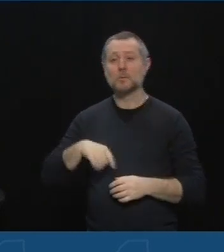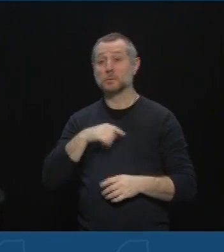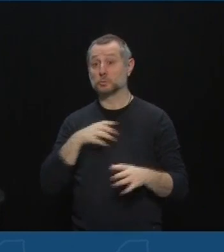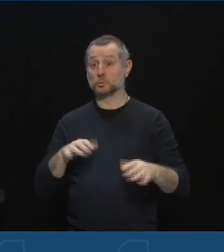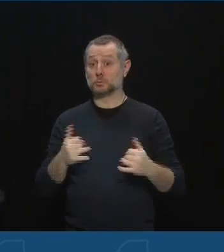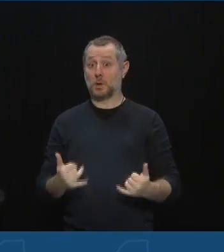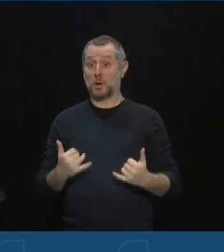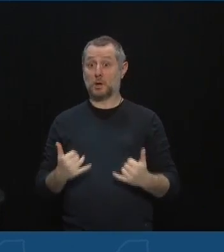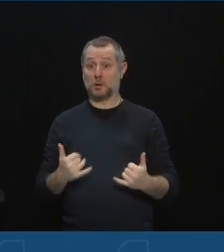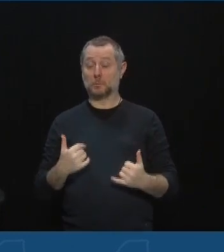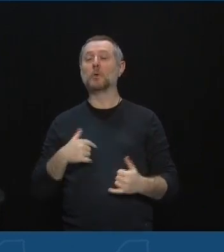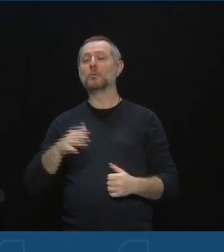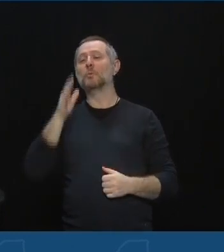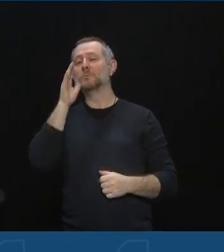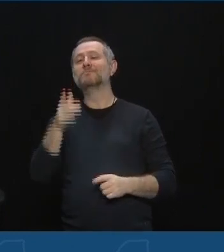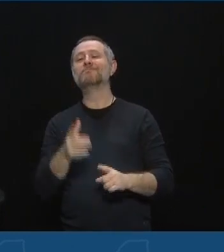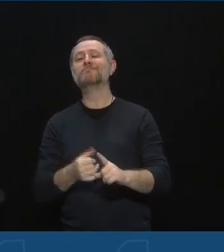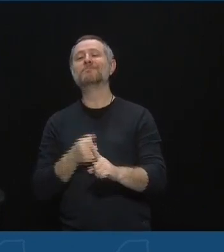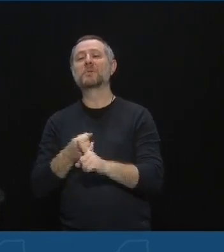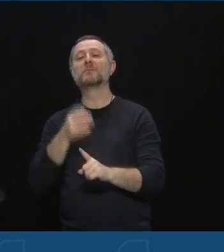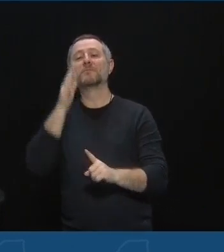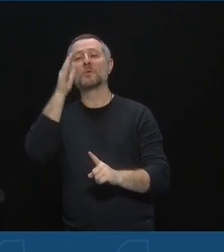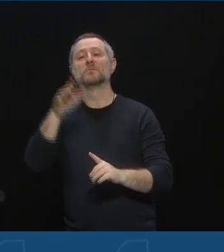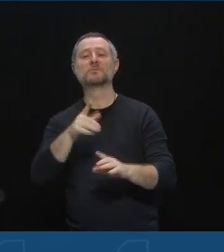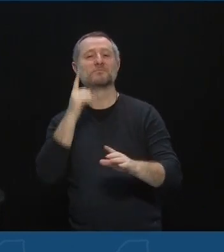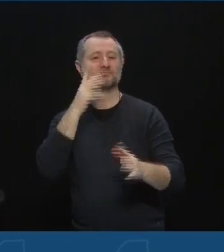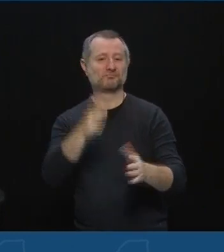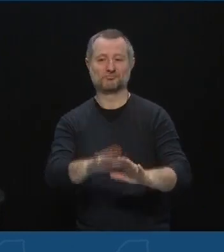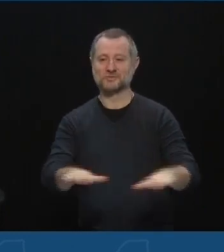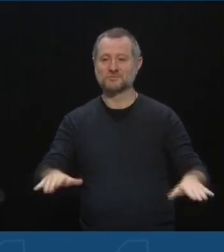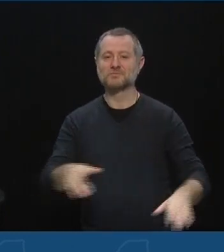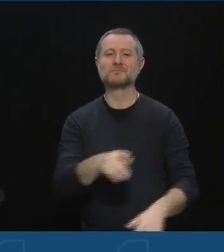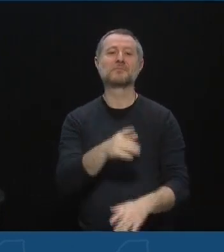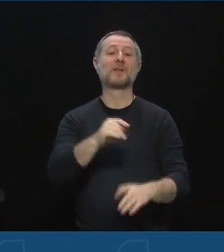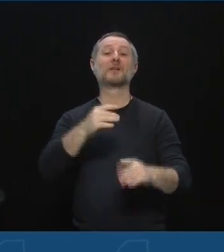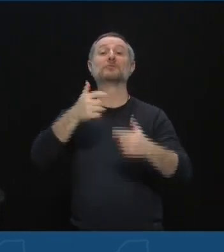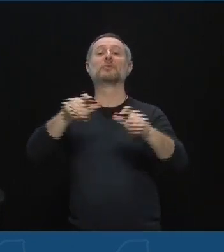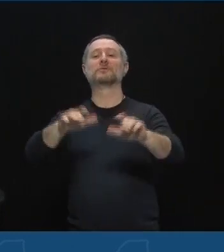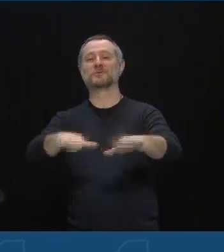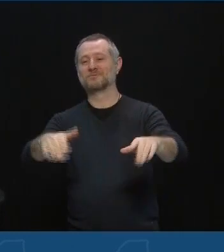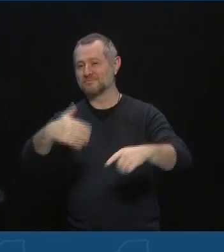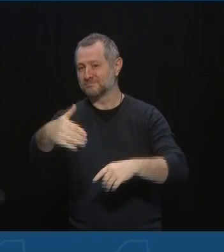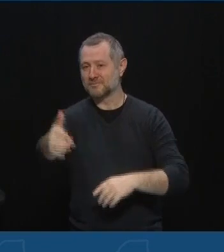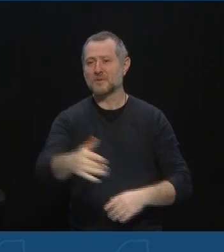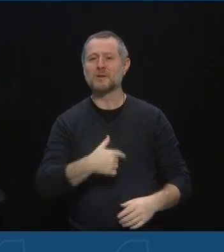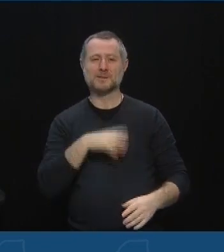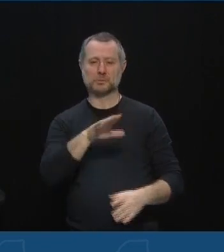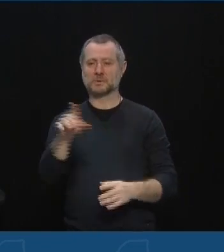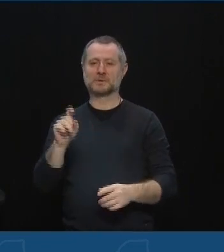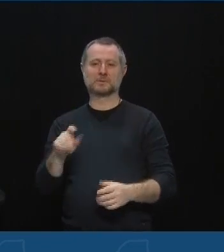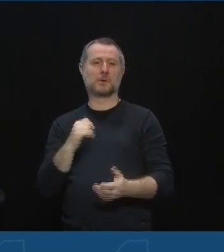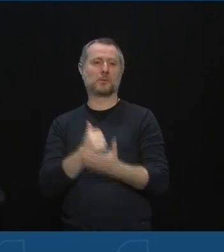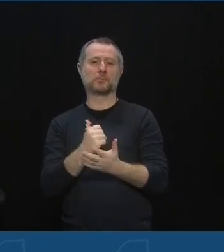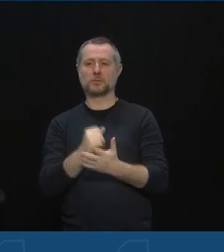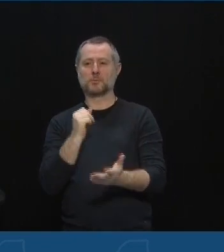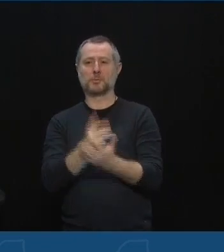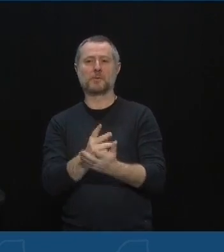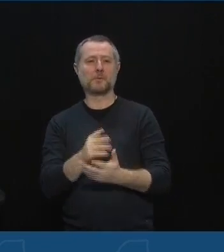profound difference on the lives of our children and grandchildren. That's how I look at this. So I need your help to get that passed as well.